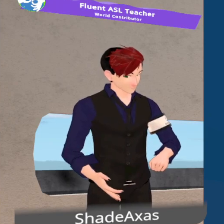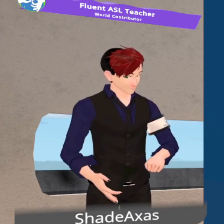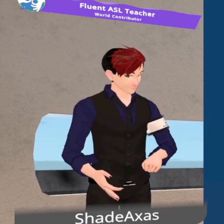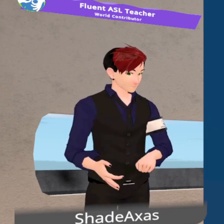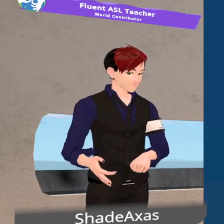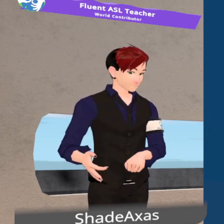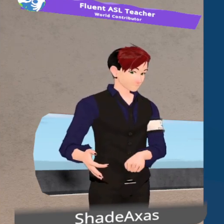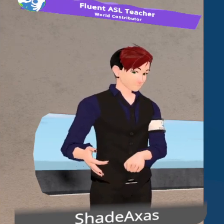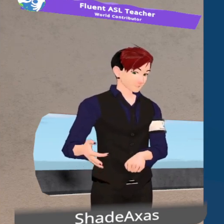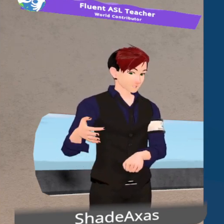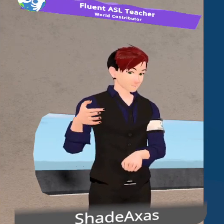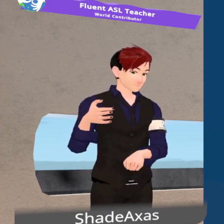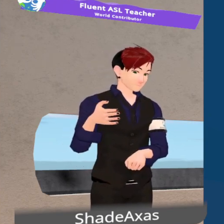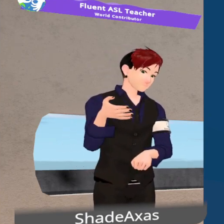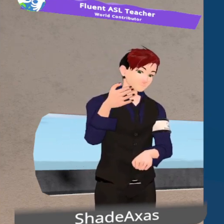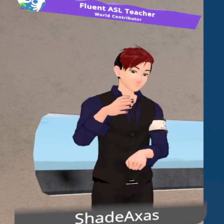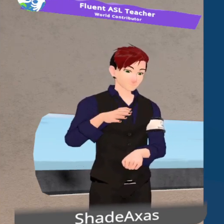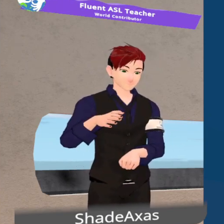died.